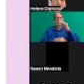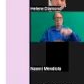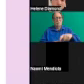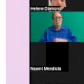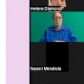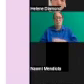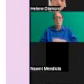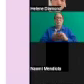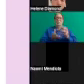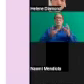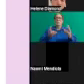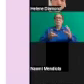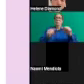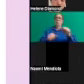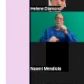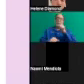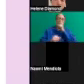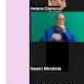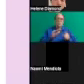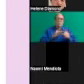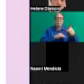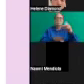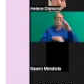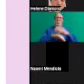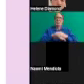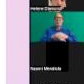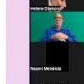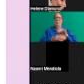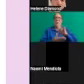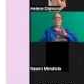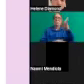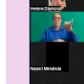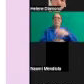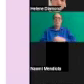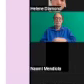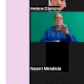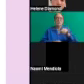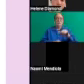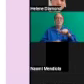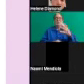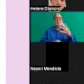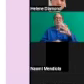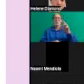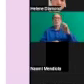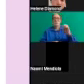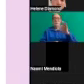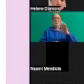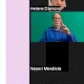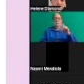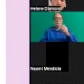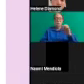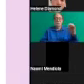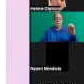way we snuck onto the plane. This is a refugee center at Loma